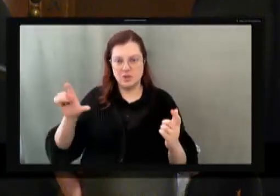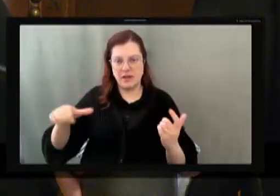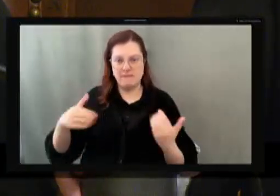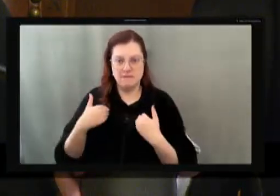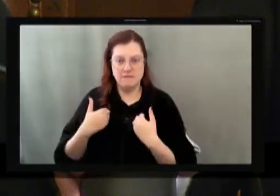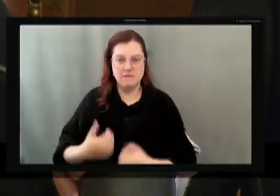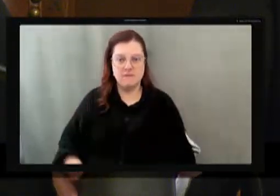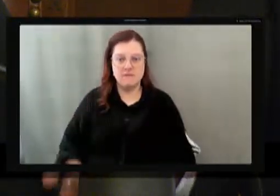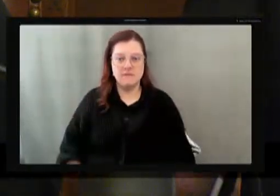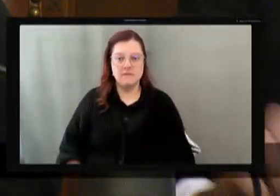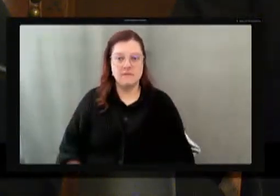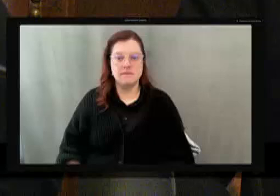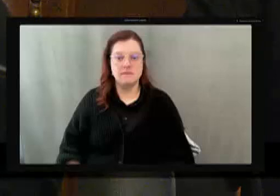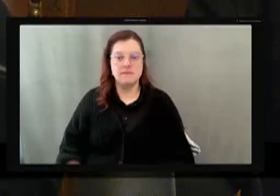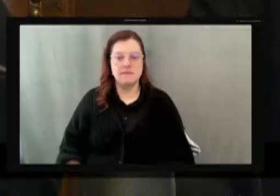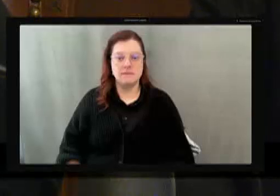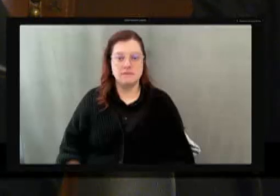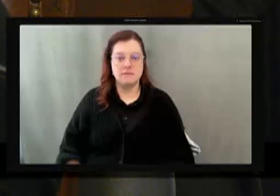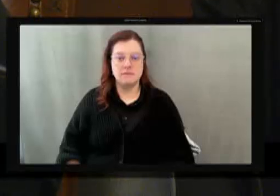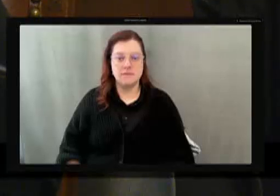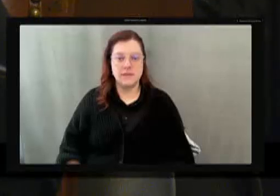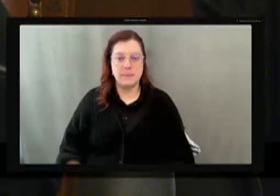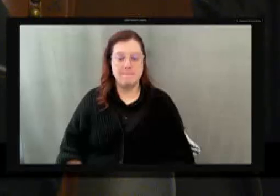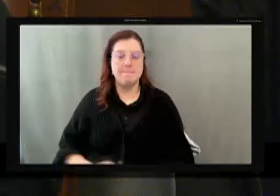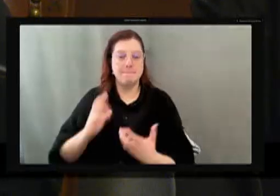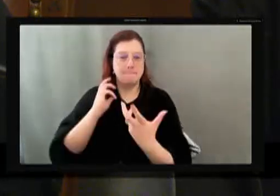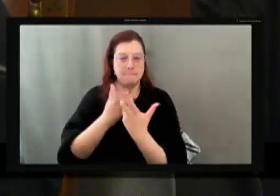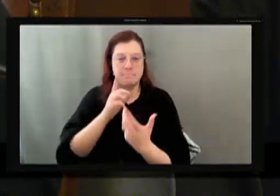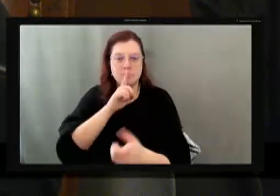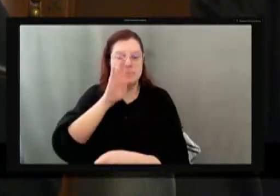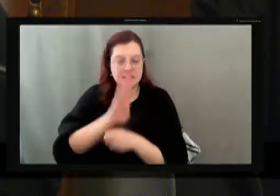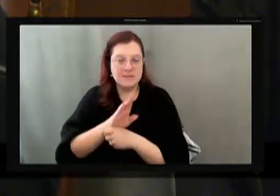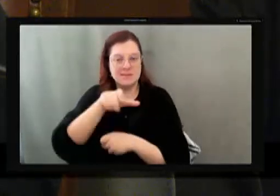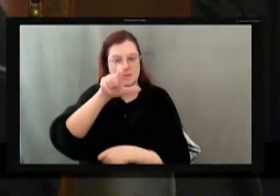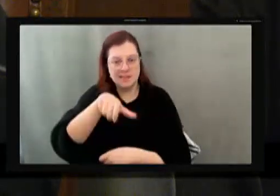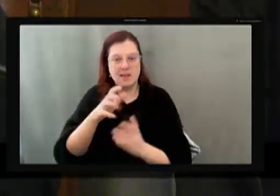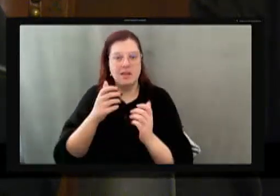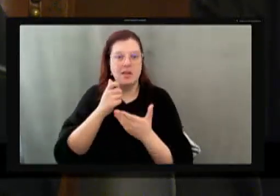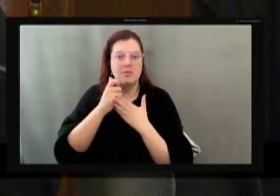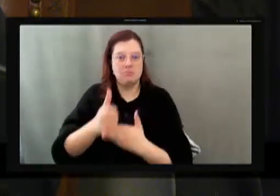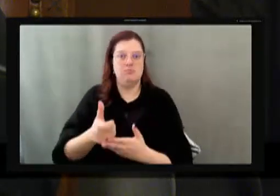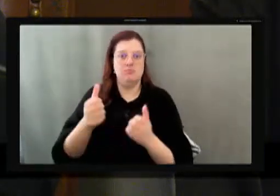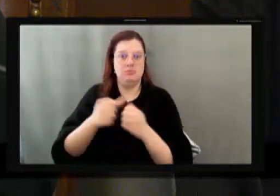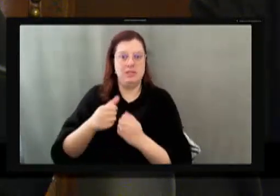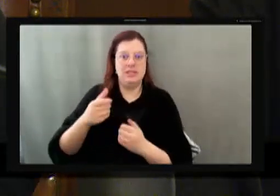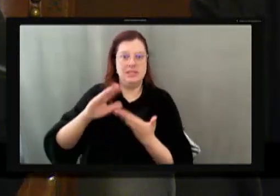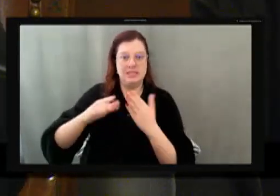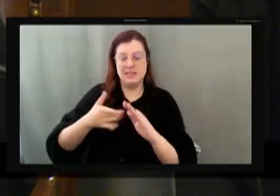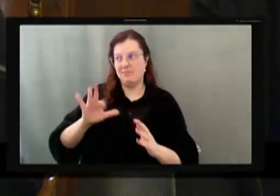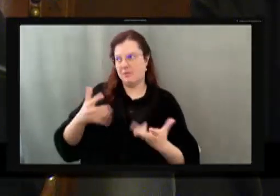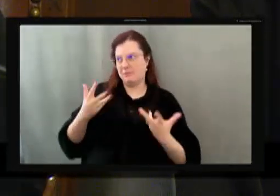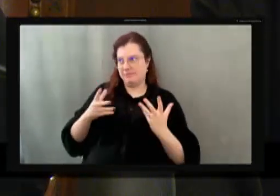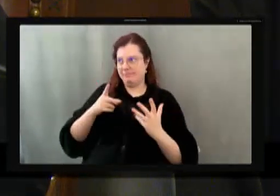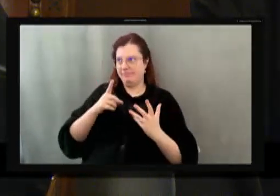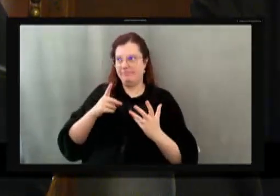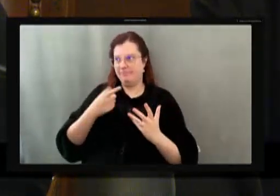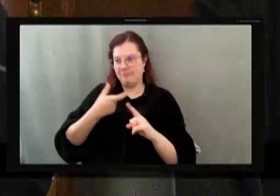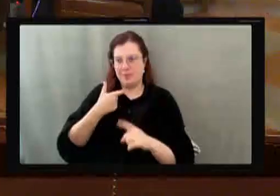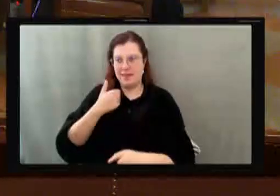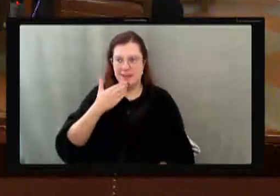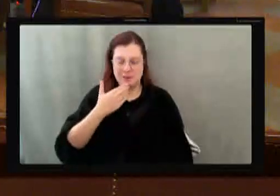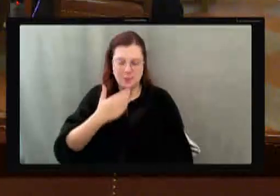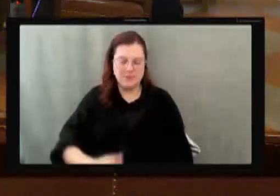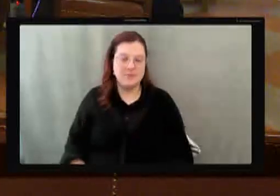in making sure that we're reaching areas that actually need help across the city of Pittsburgh. That's all I want to say. Thank you. Thank